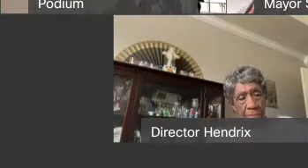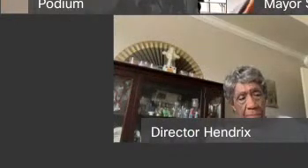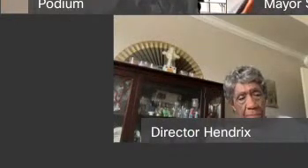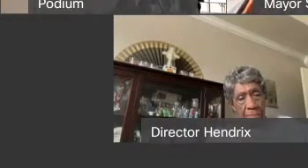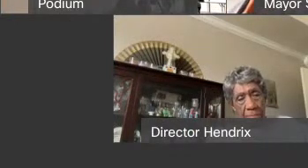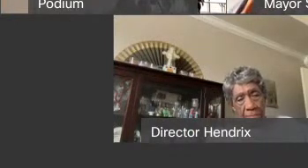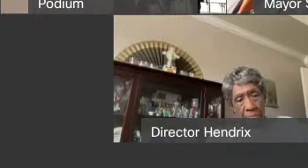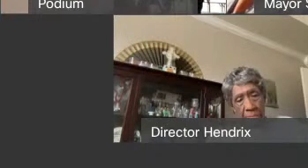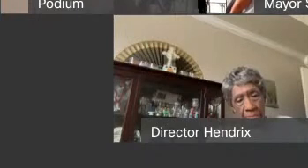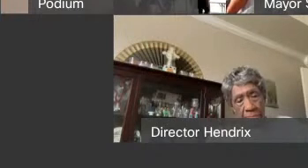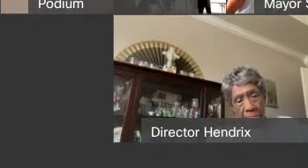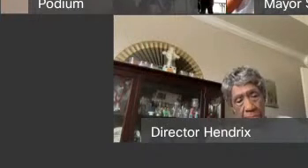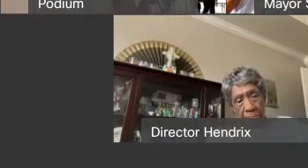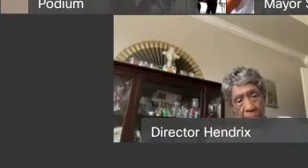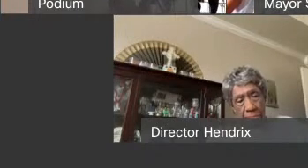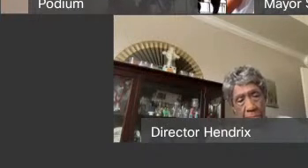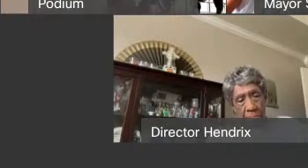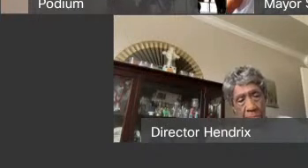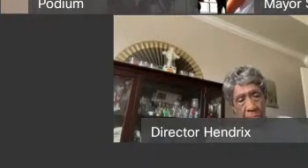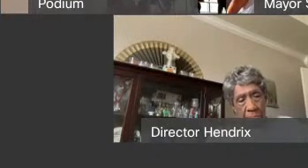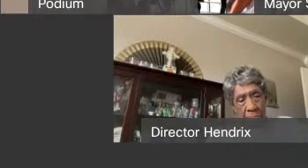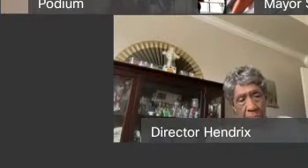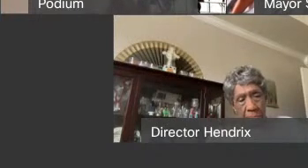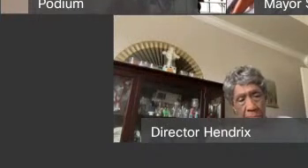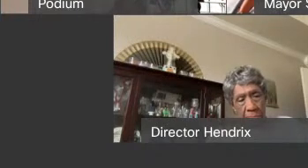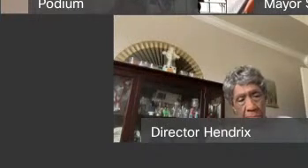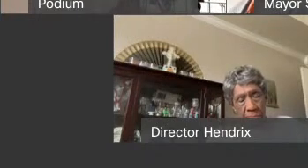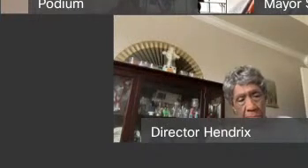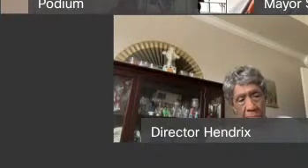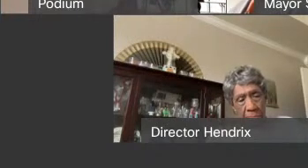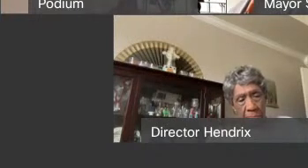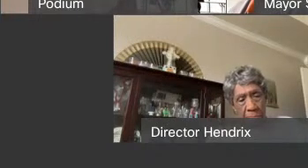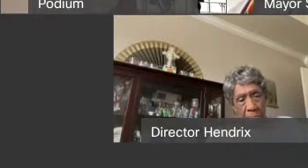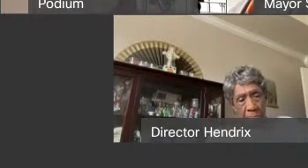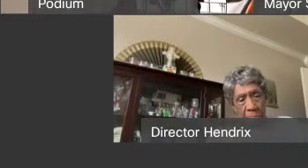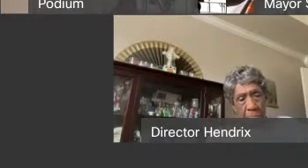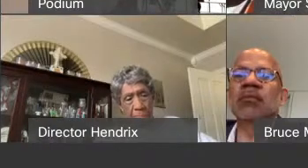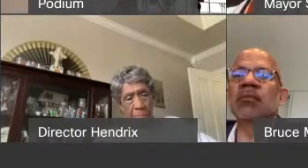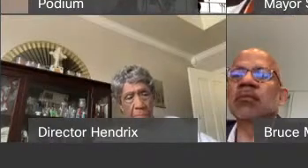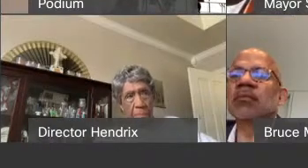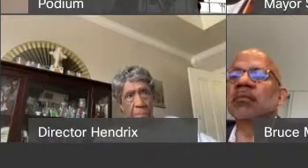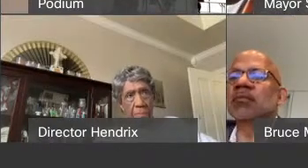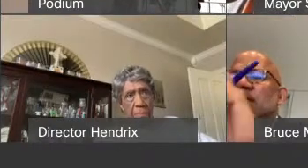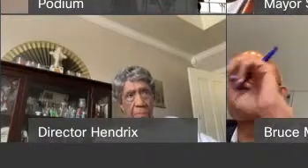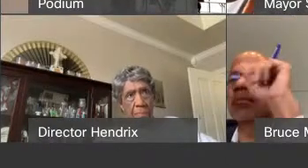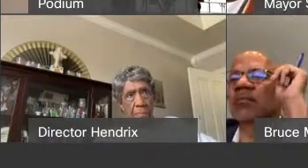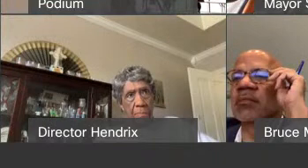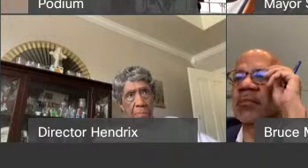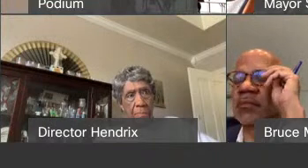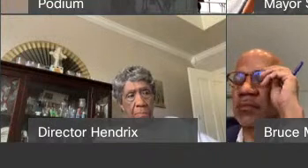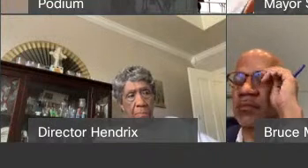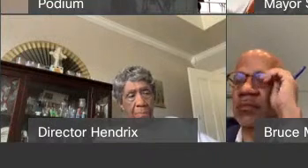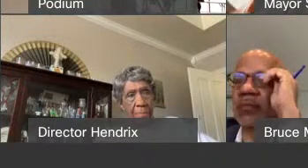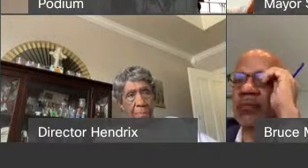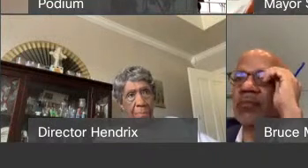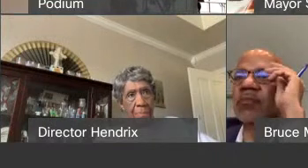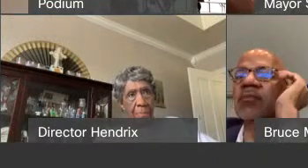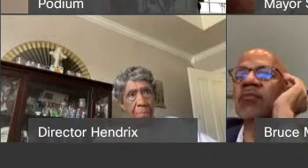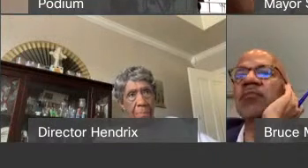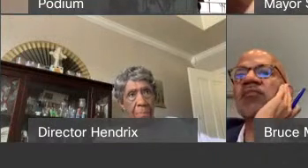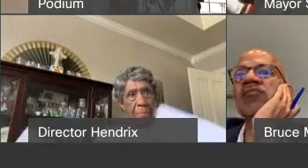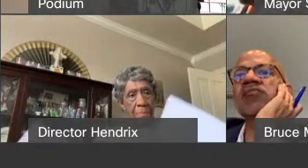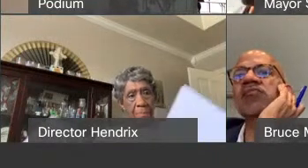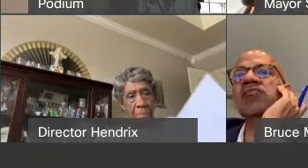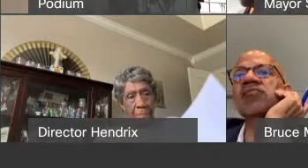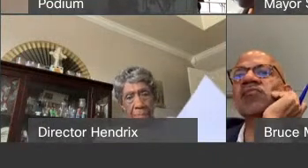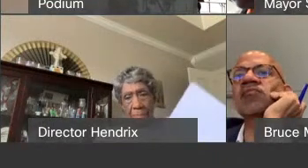Mayor. I guess let me. Director Wright, if you. Let me find my little face thing here. Now, there you go. There I